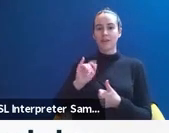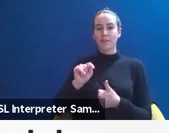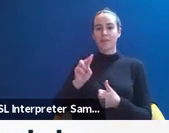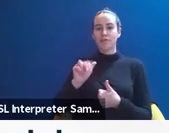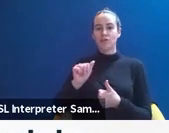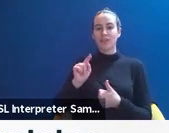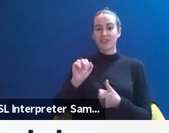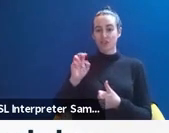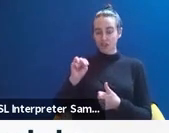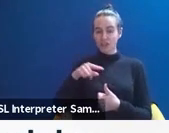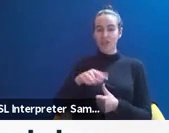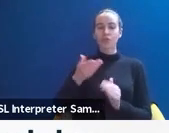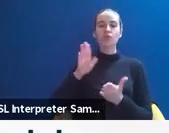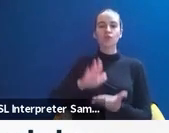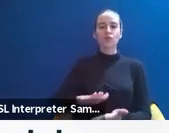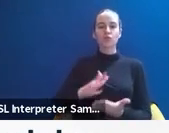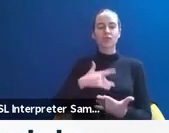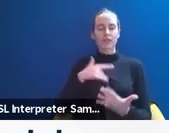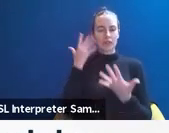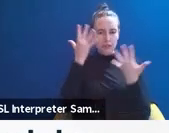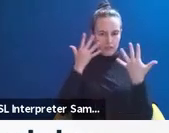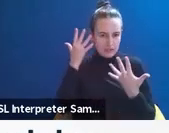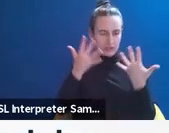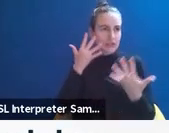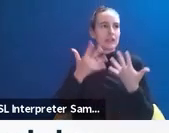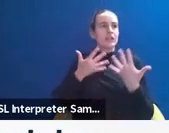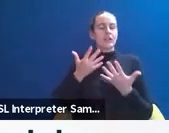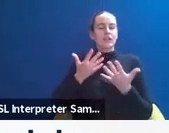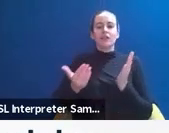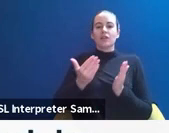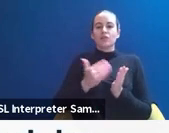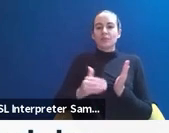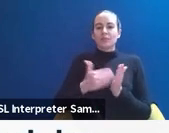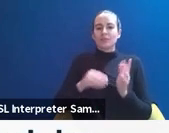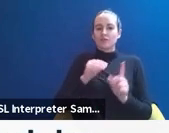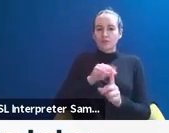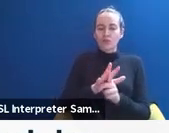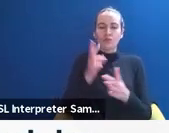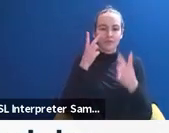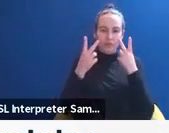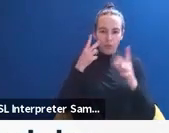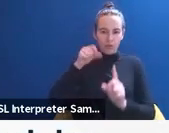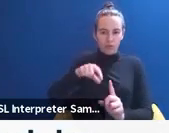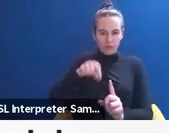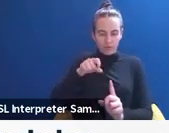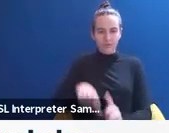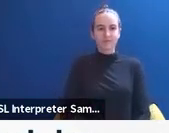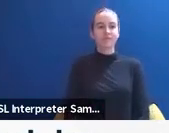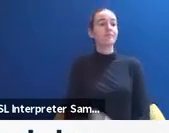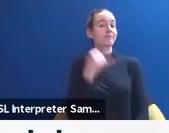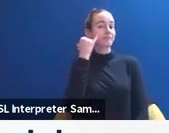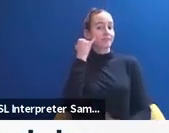Habituation is used to reduce dizziness through repeated exposure to visual stimulation. So of course, if someone comes